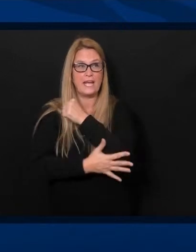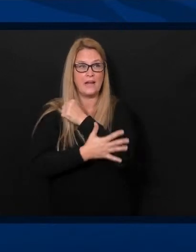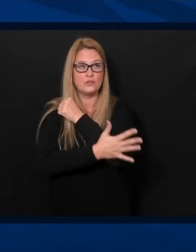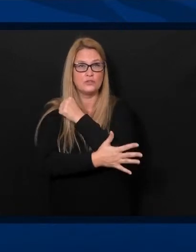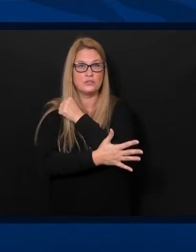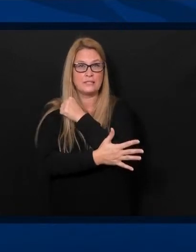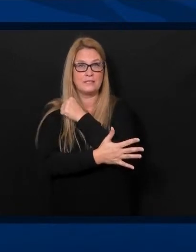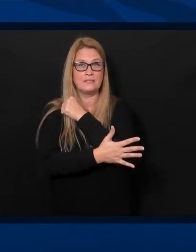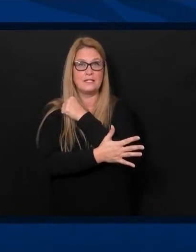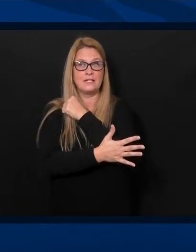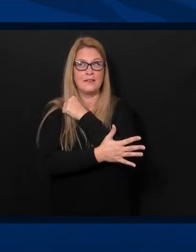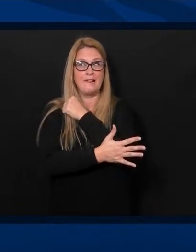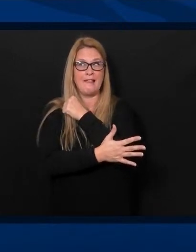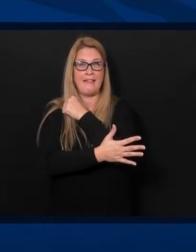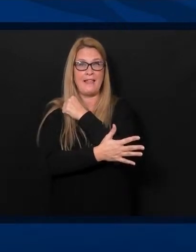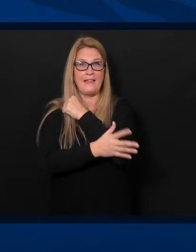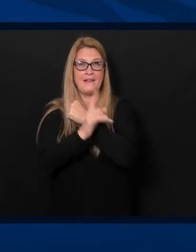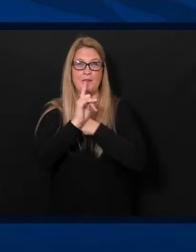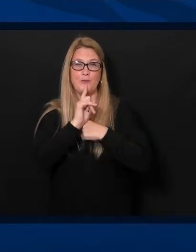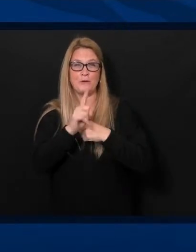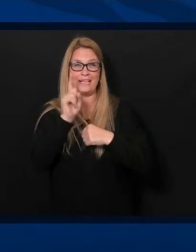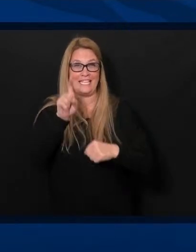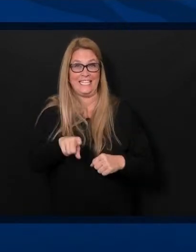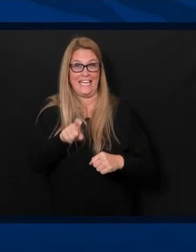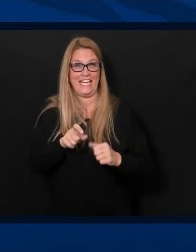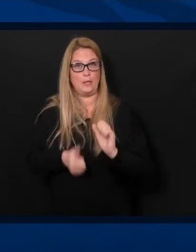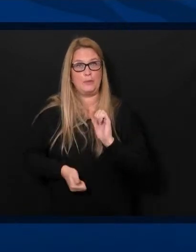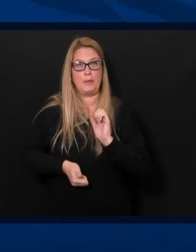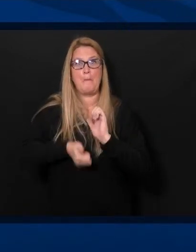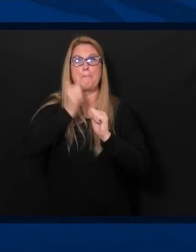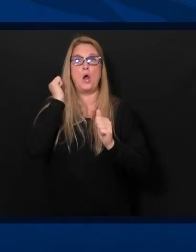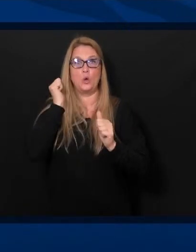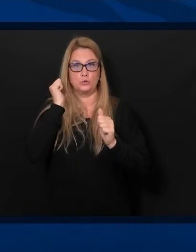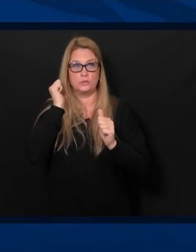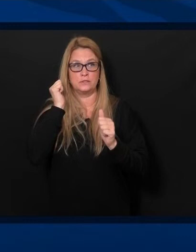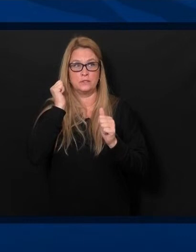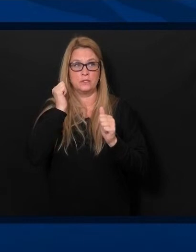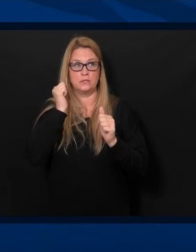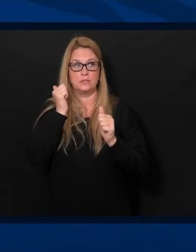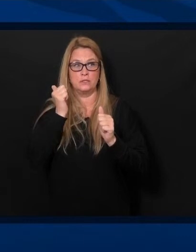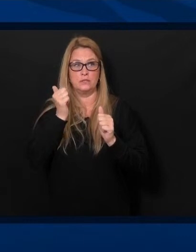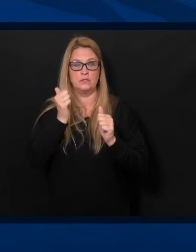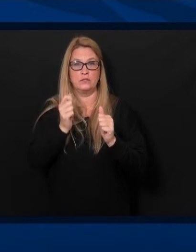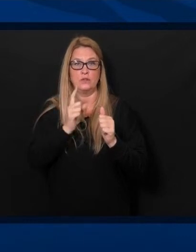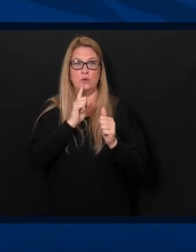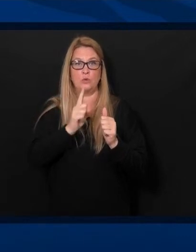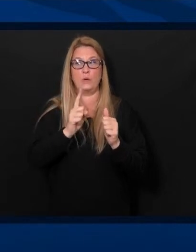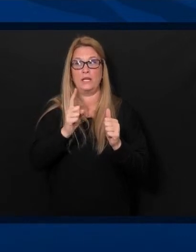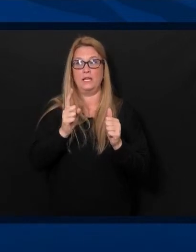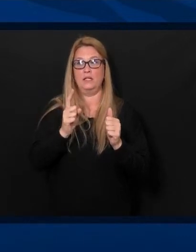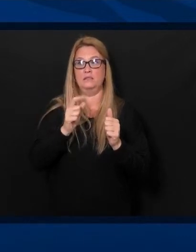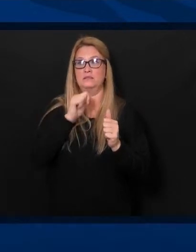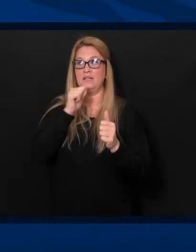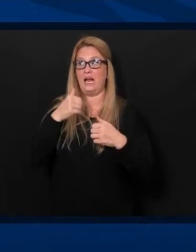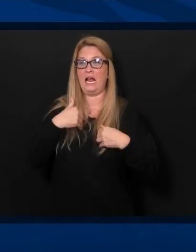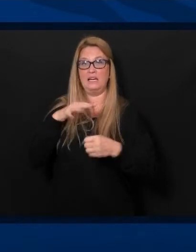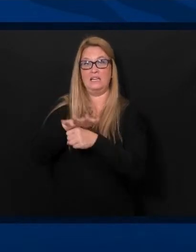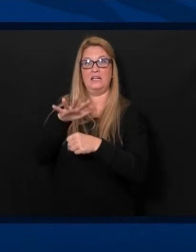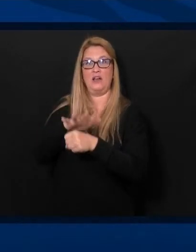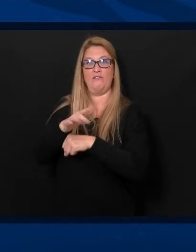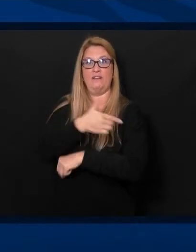really need this the most, or which counties have really been without the vaccine?